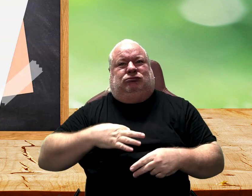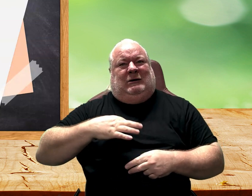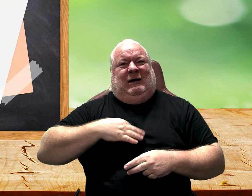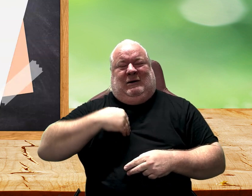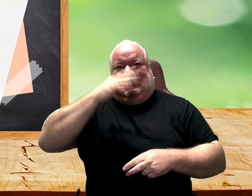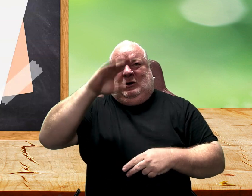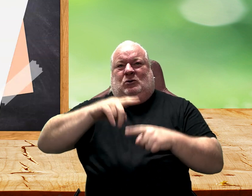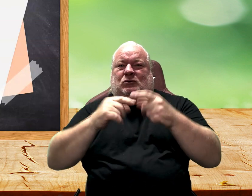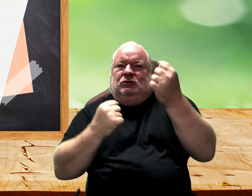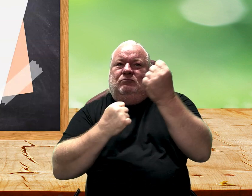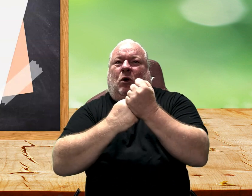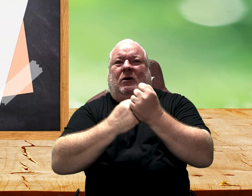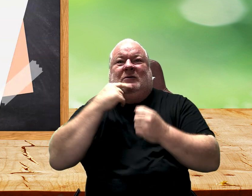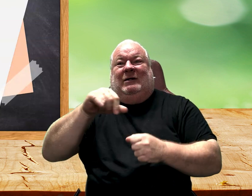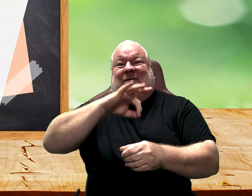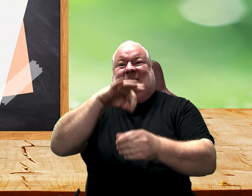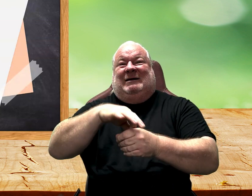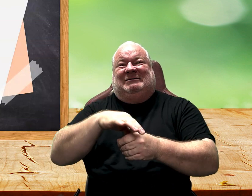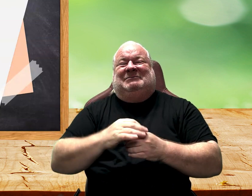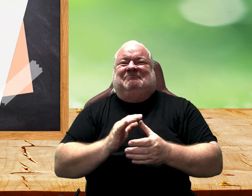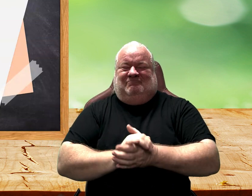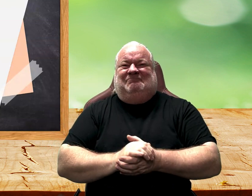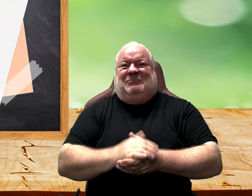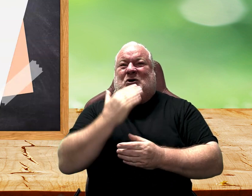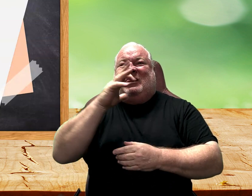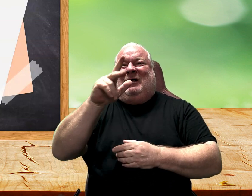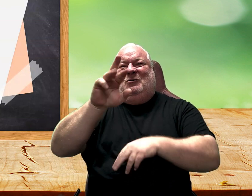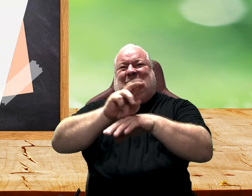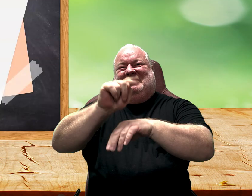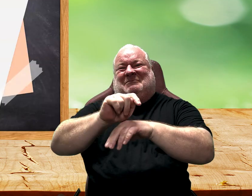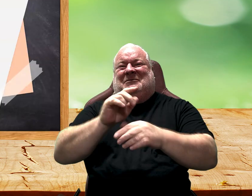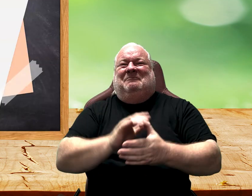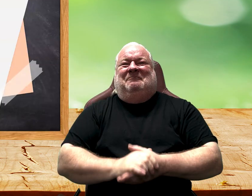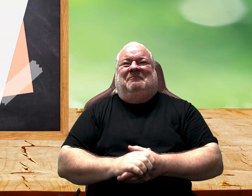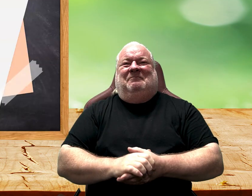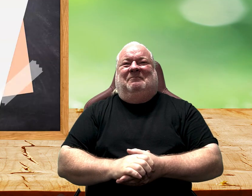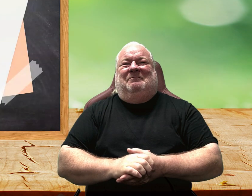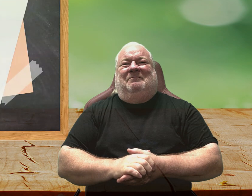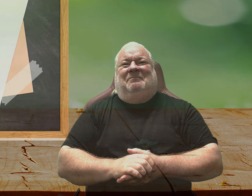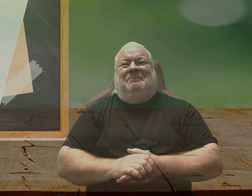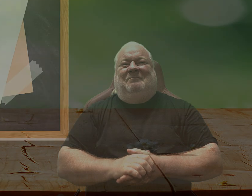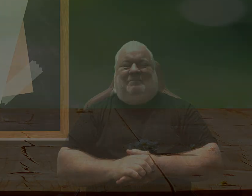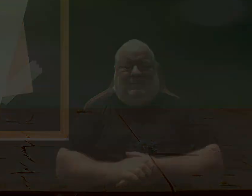to root on and support this election cycle. Good luck, Raymond Temple.